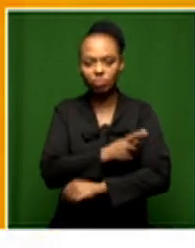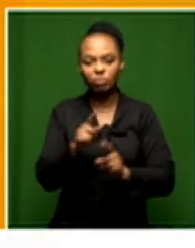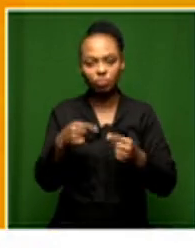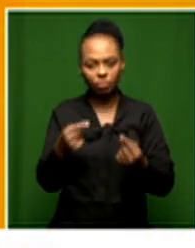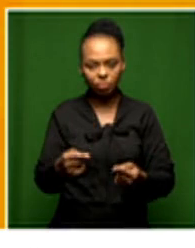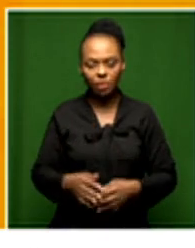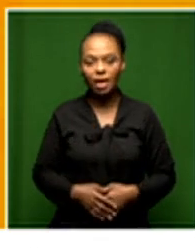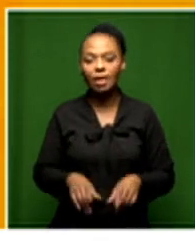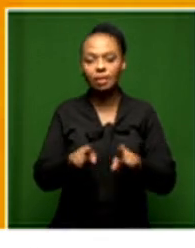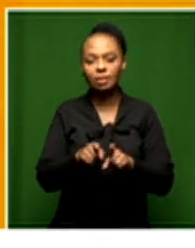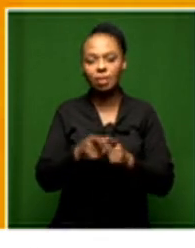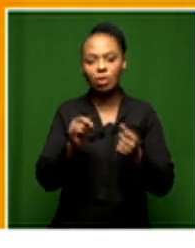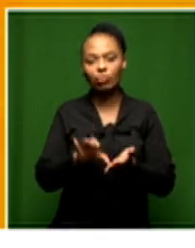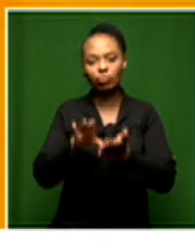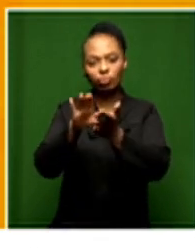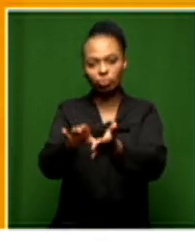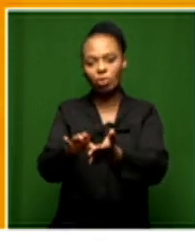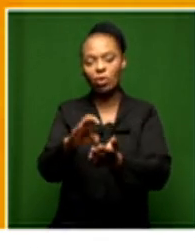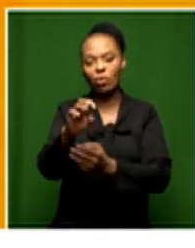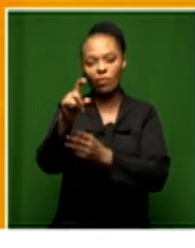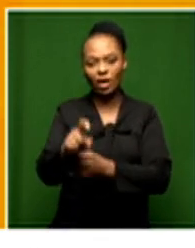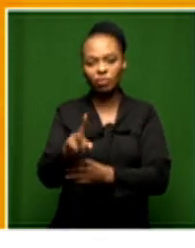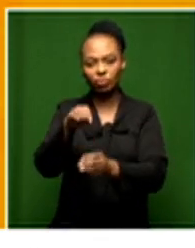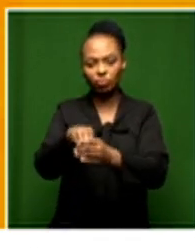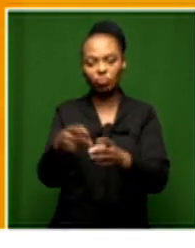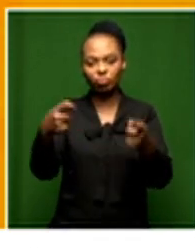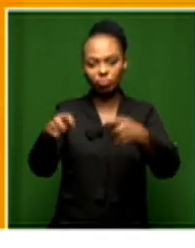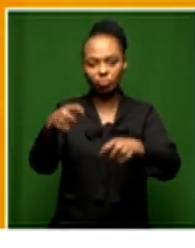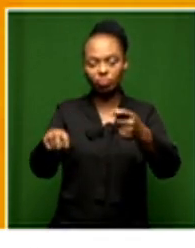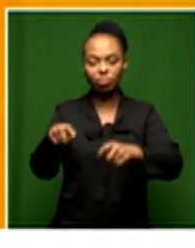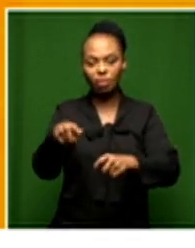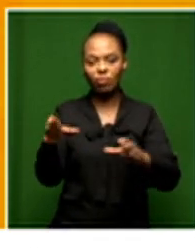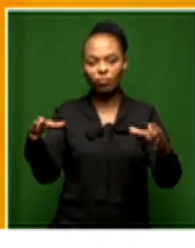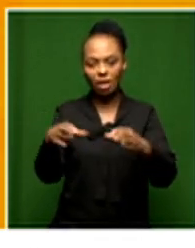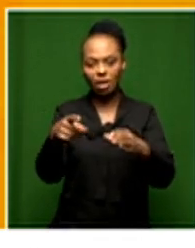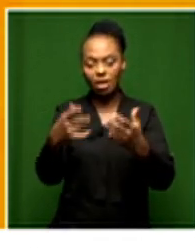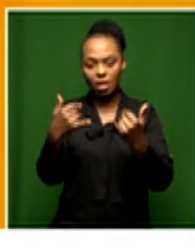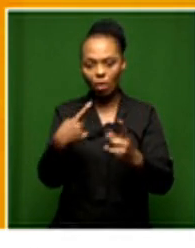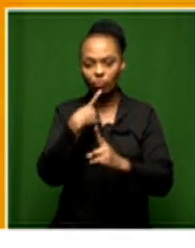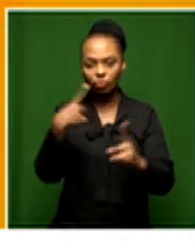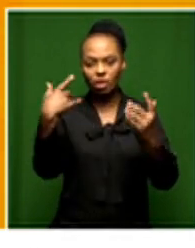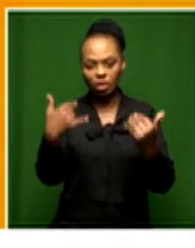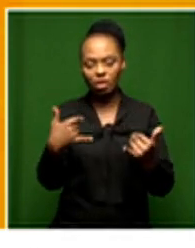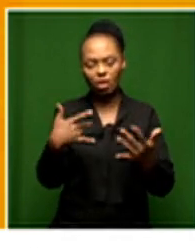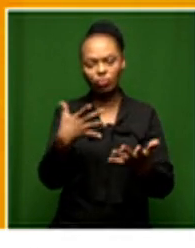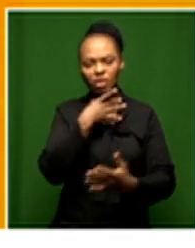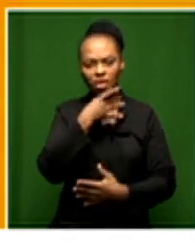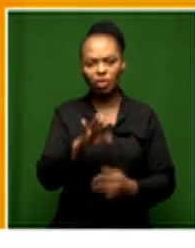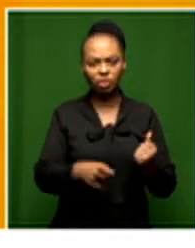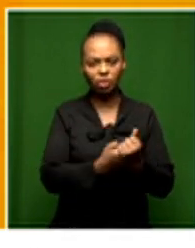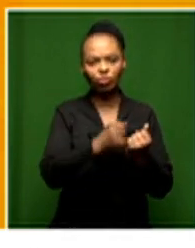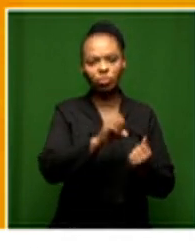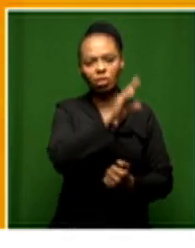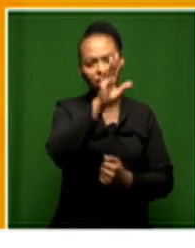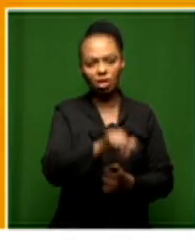they have also contributed towards the Covax vaccine facility and also have said that they would like to assist South